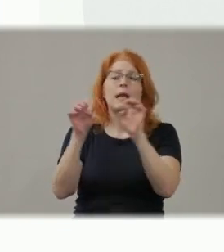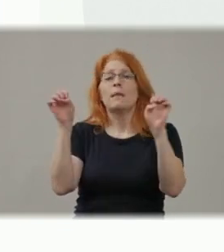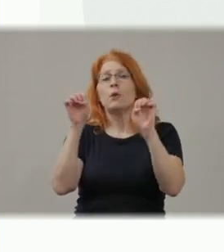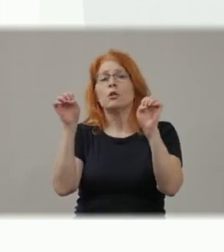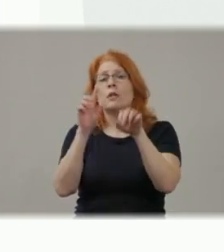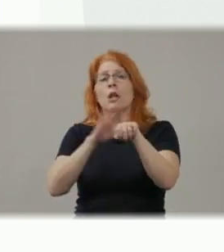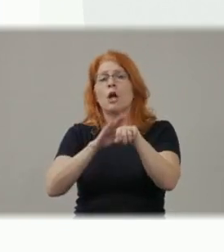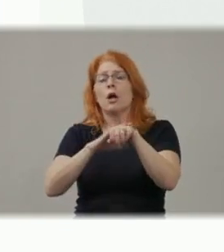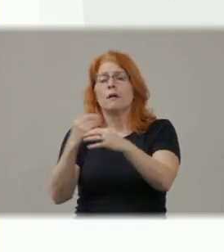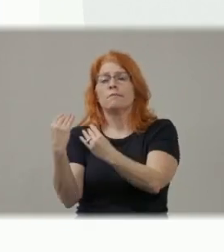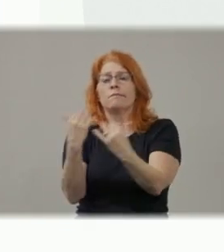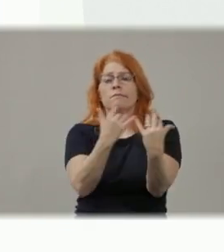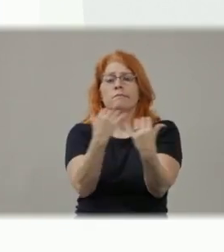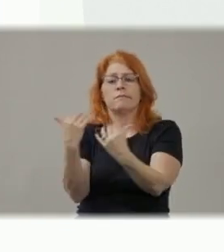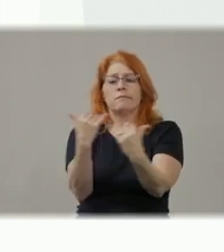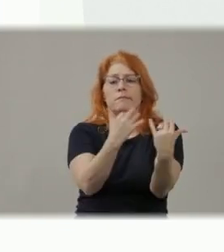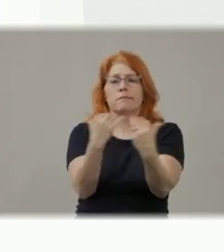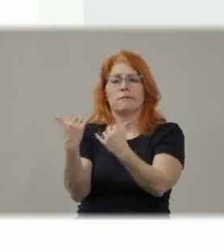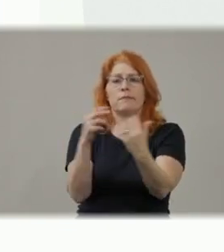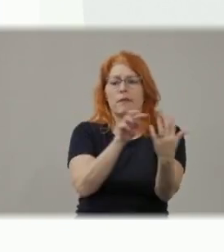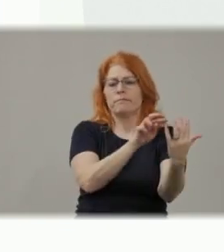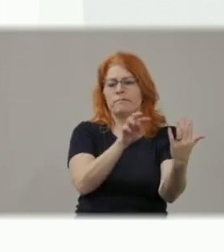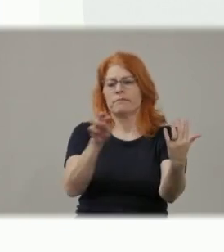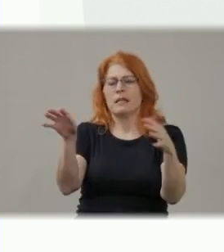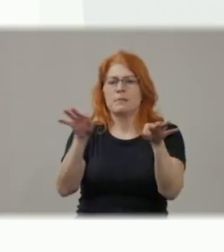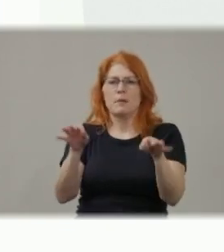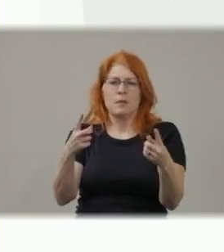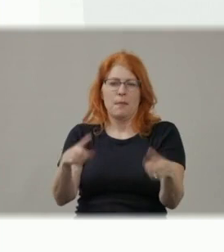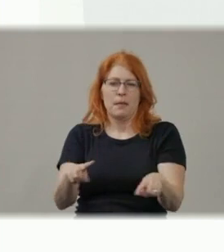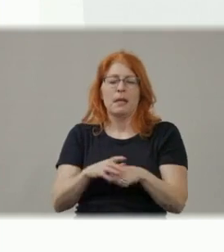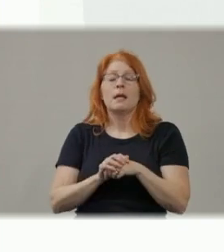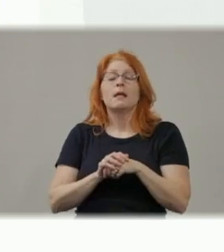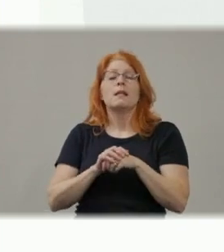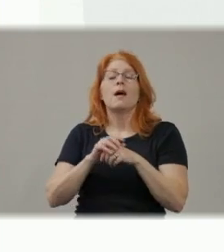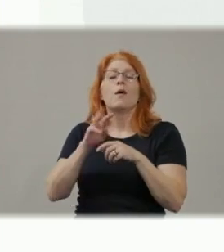That's what the EAS is, but it's all part of the wireless emergency alert